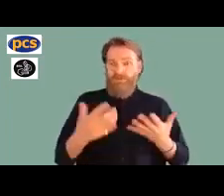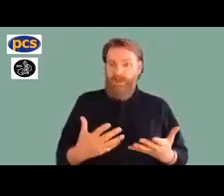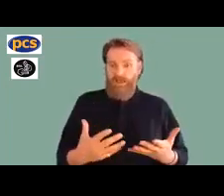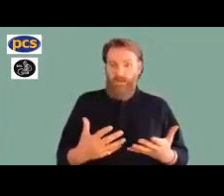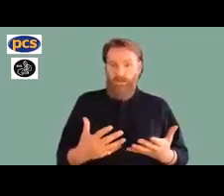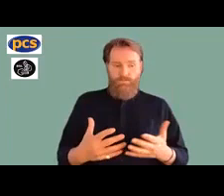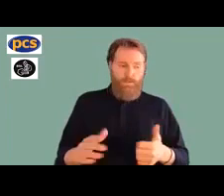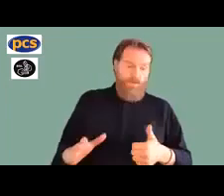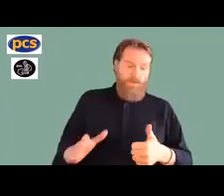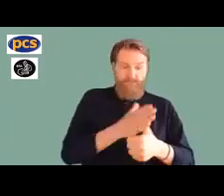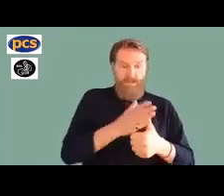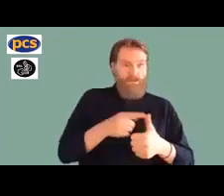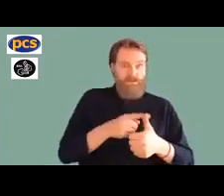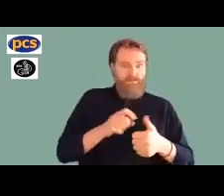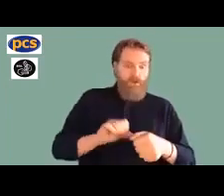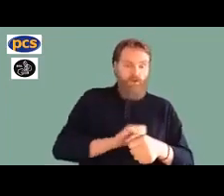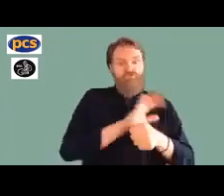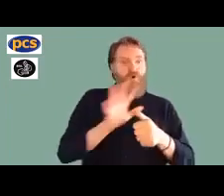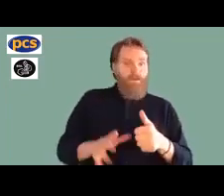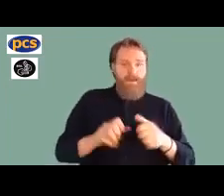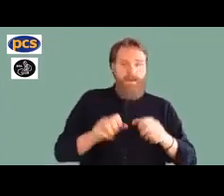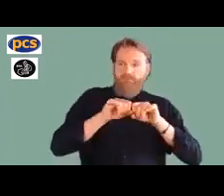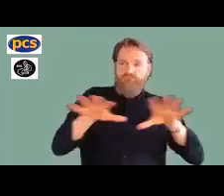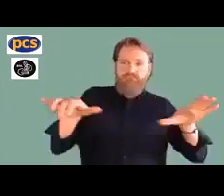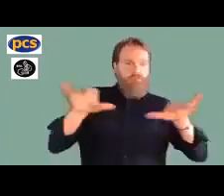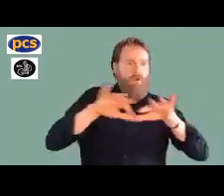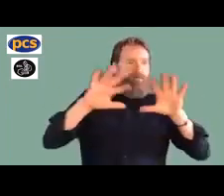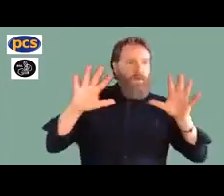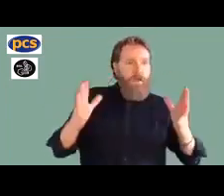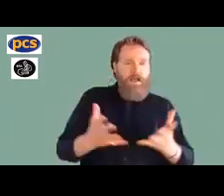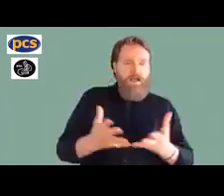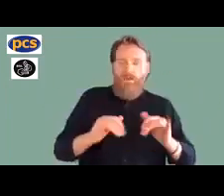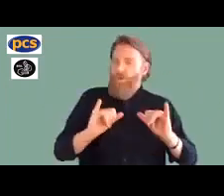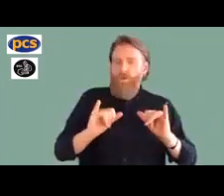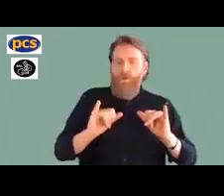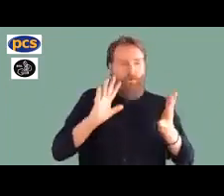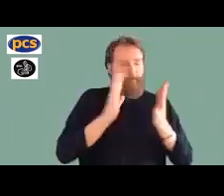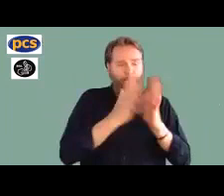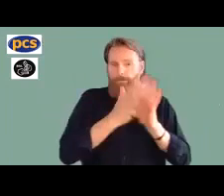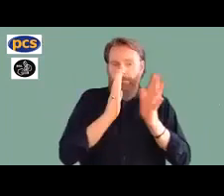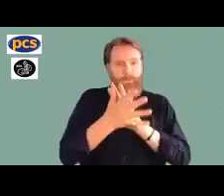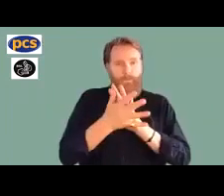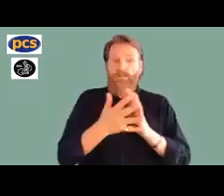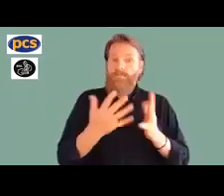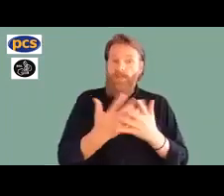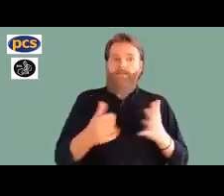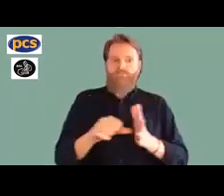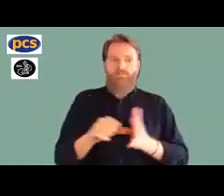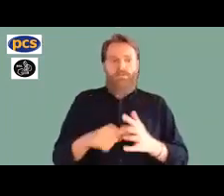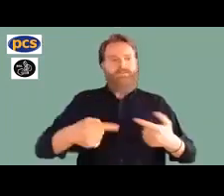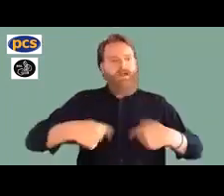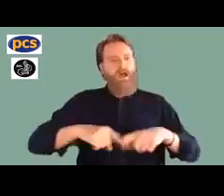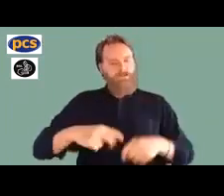the unprecedented coronavirus pandemic, which has caused huge challenges for the union. But